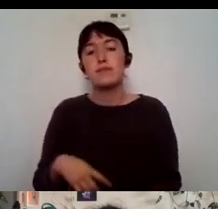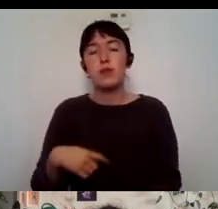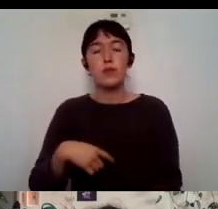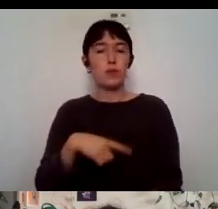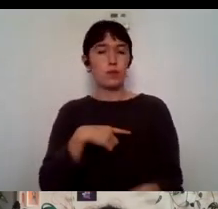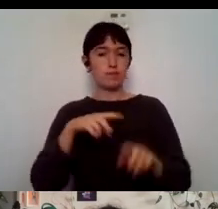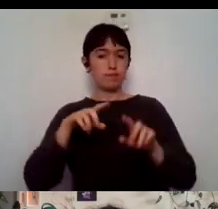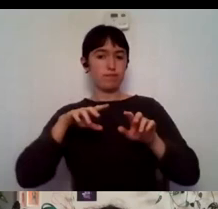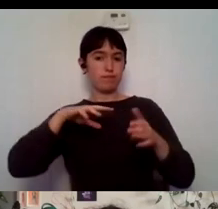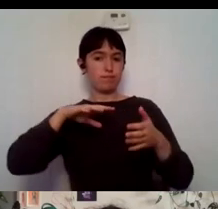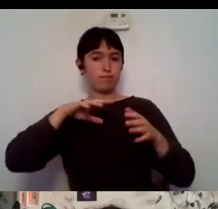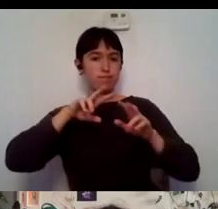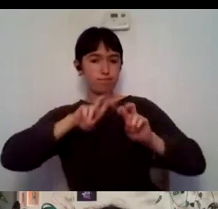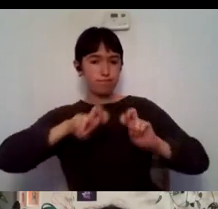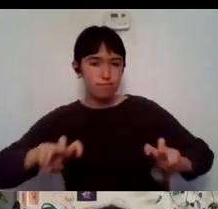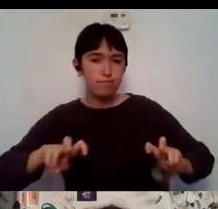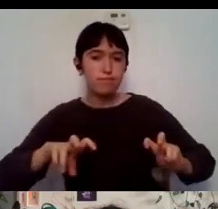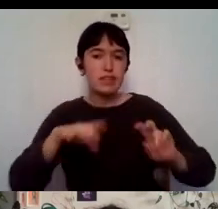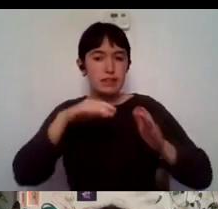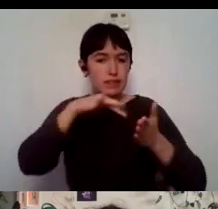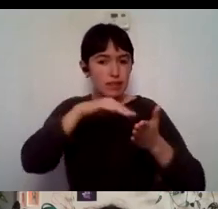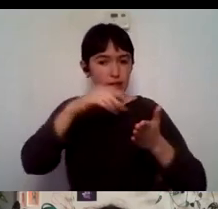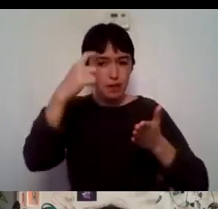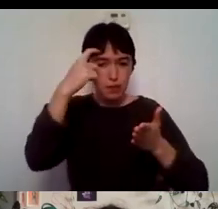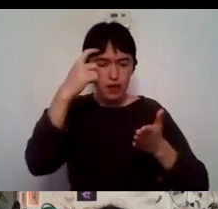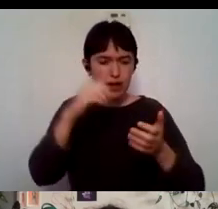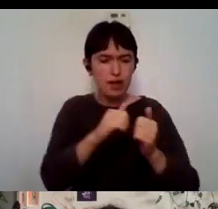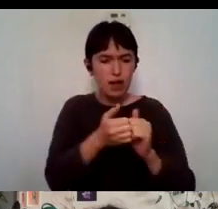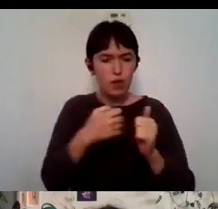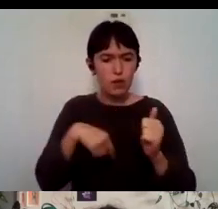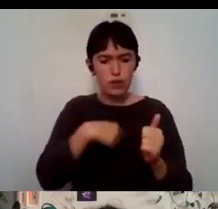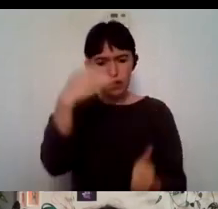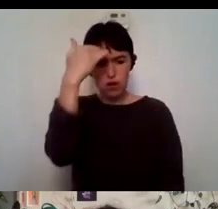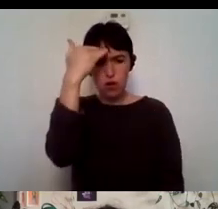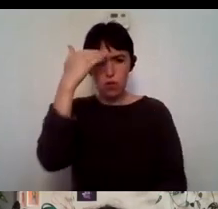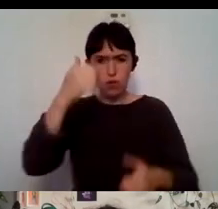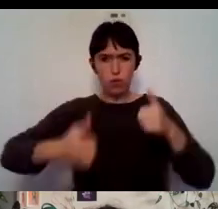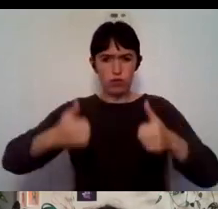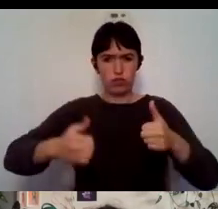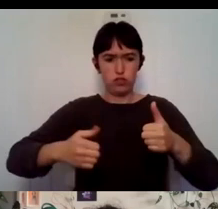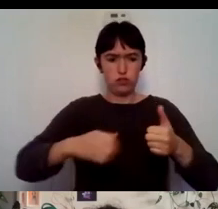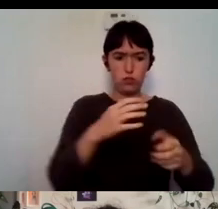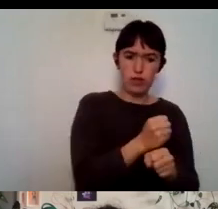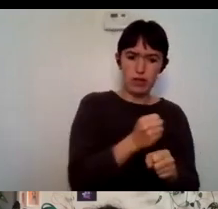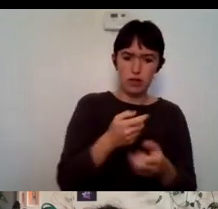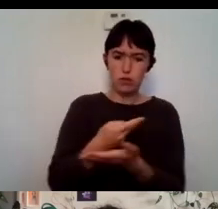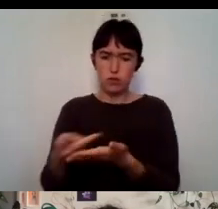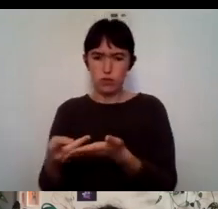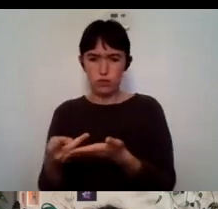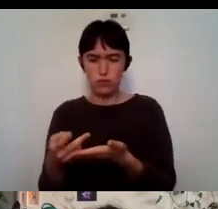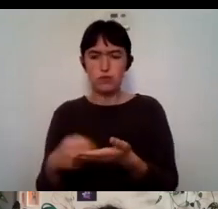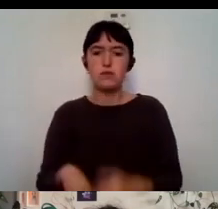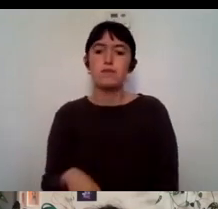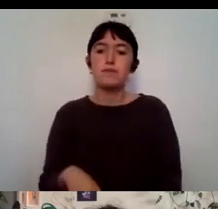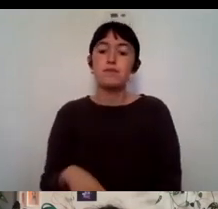telling us this and what happens in the brain when we lose and when we win. So to do this, we